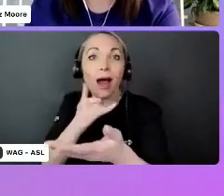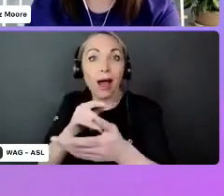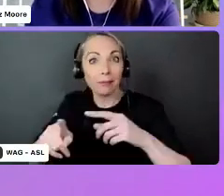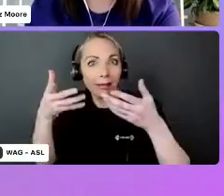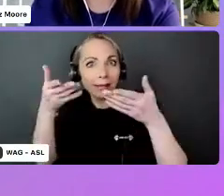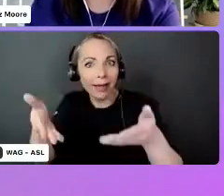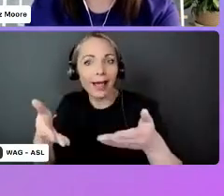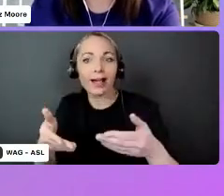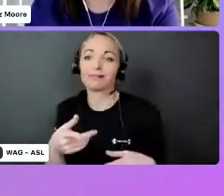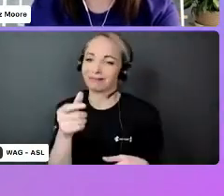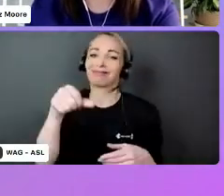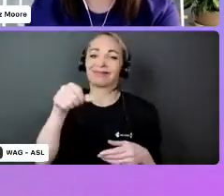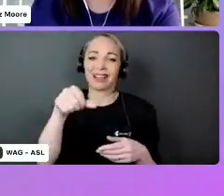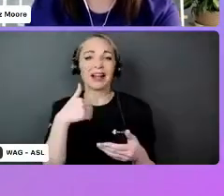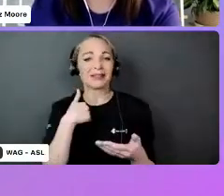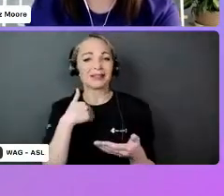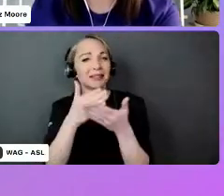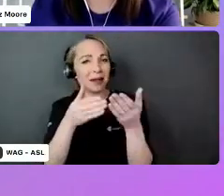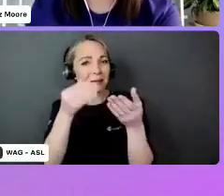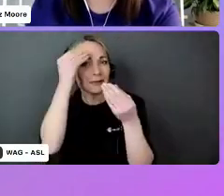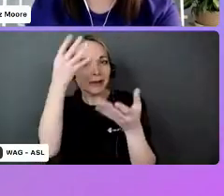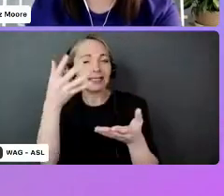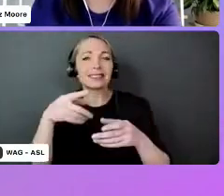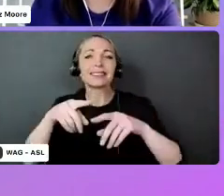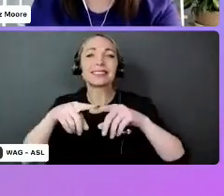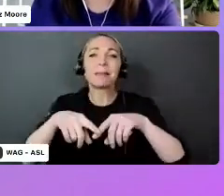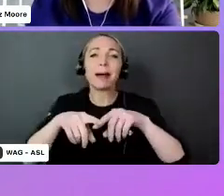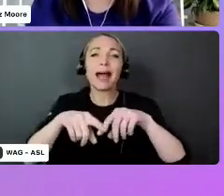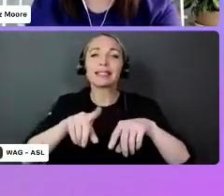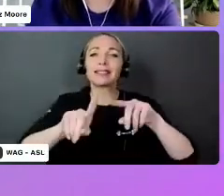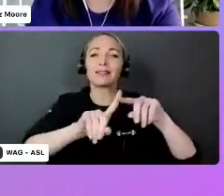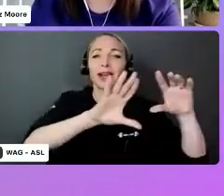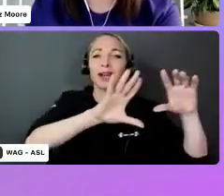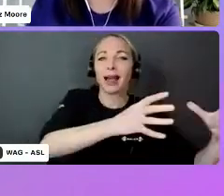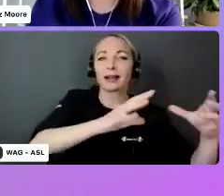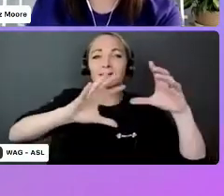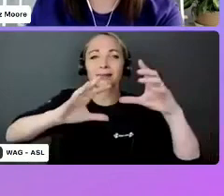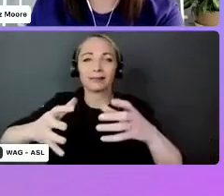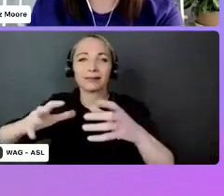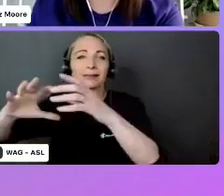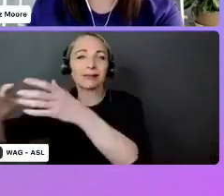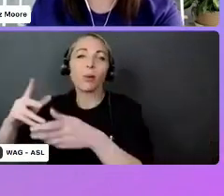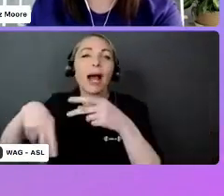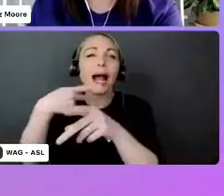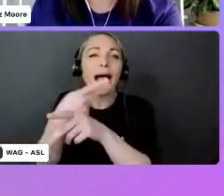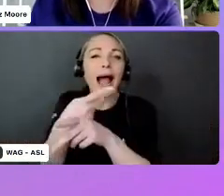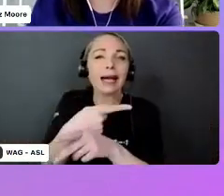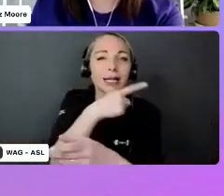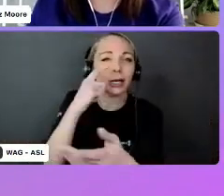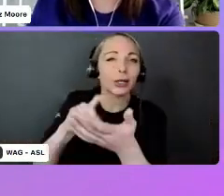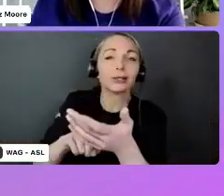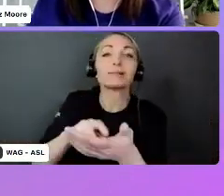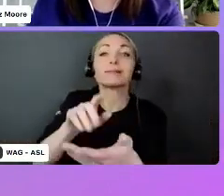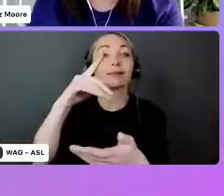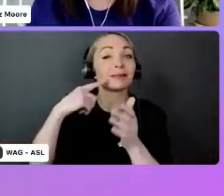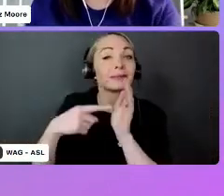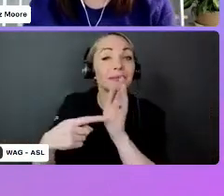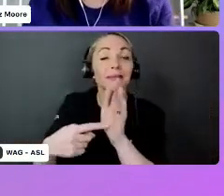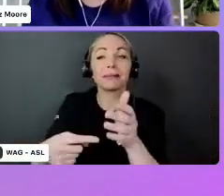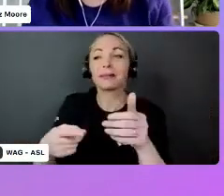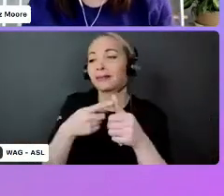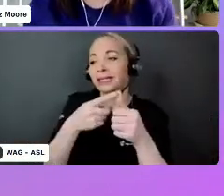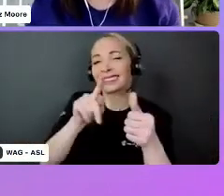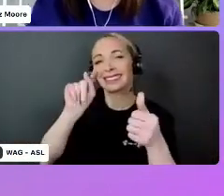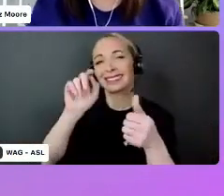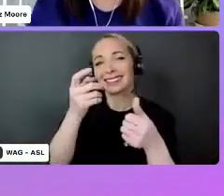classes. I would say that we hardly ever miss things like text buttons, inputs,